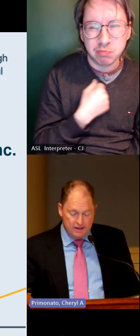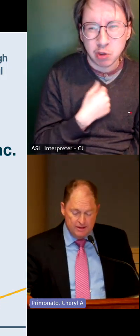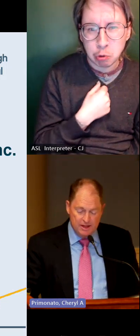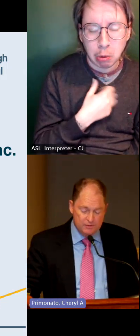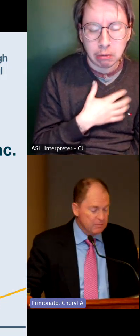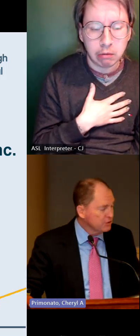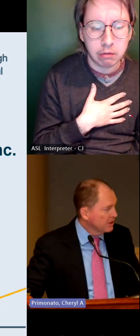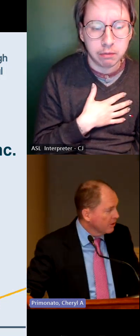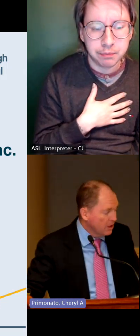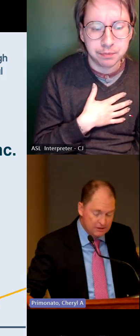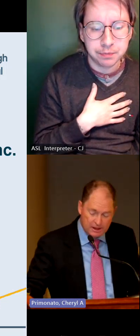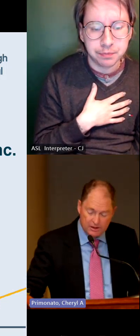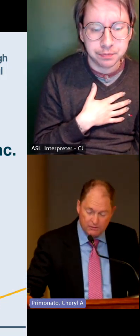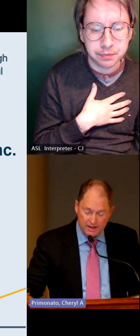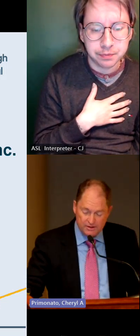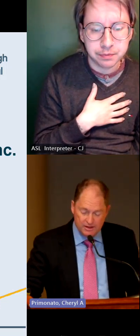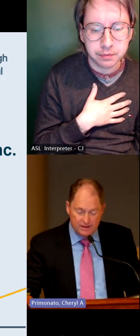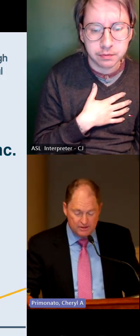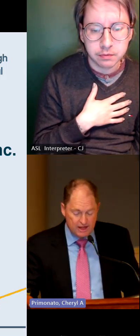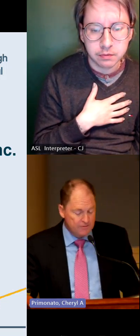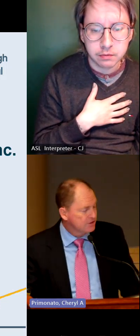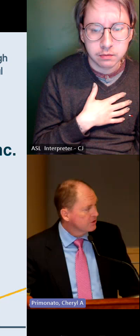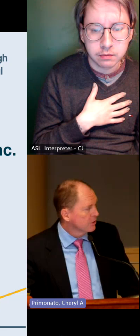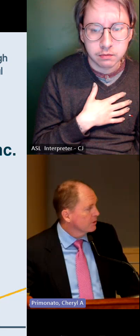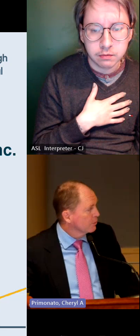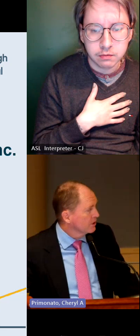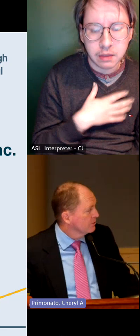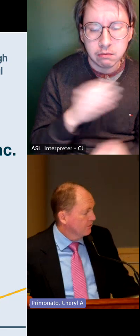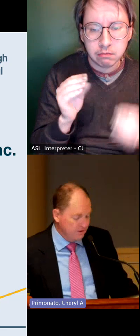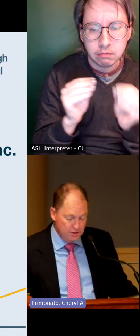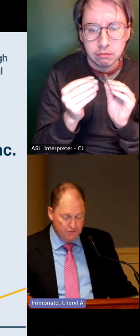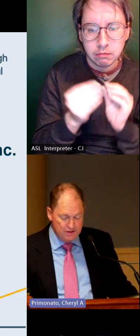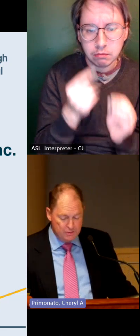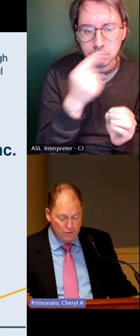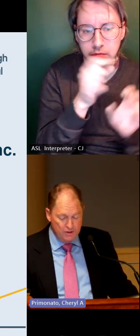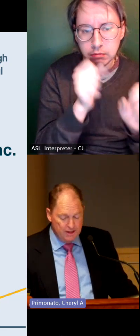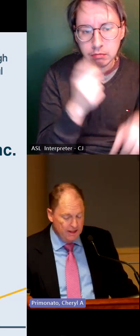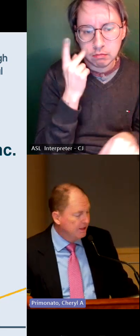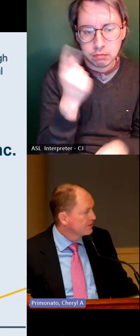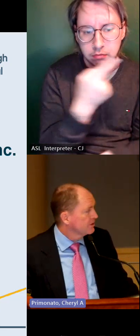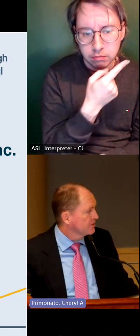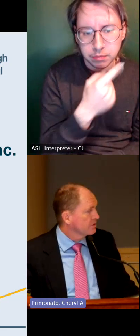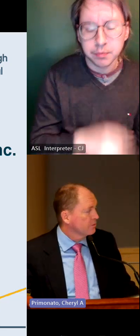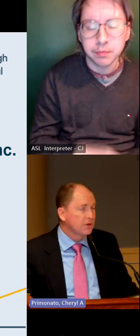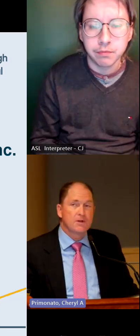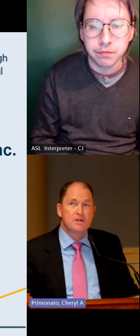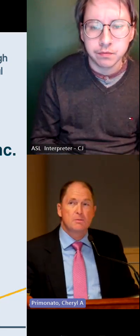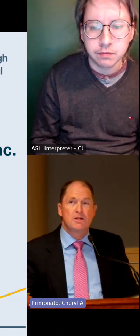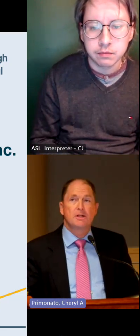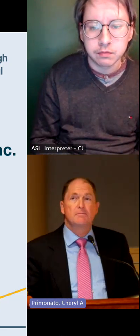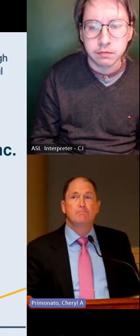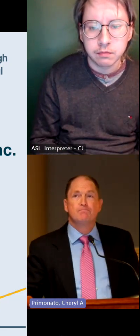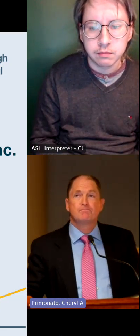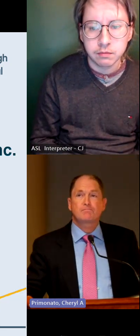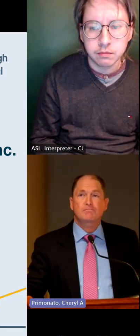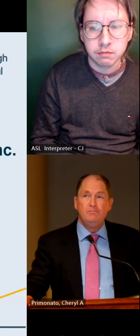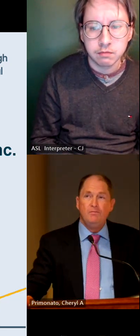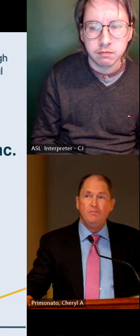$11,486,264. This does represent the contracted rates. Staff has determined the prices are fair and reasonable and is consistent with the funds